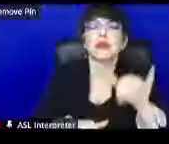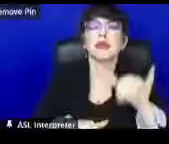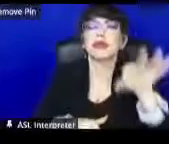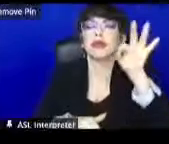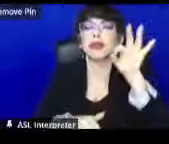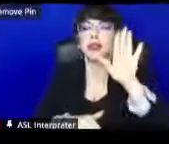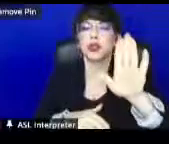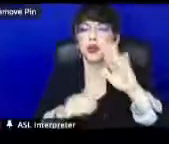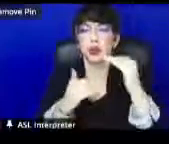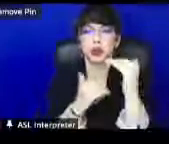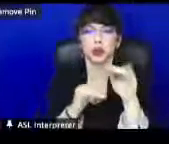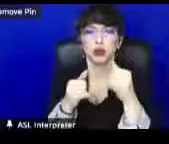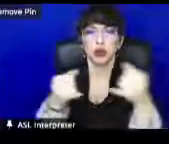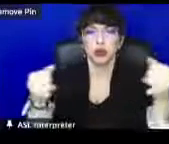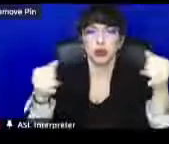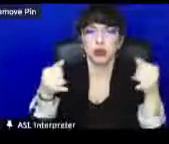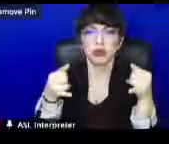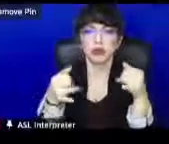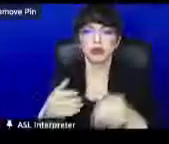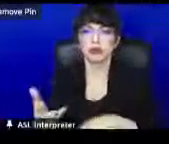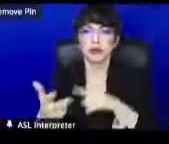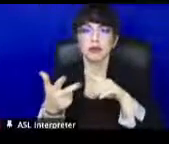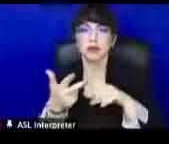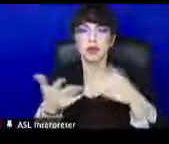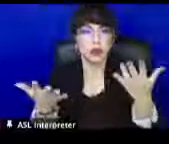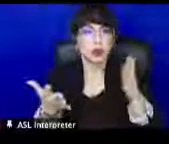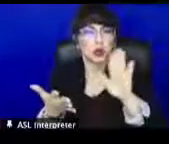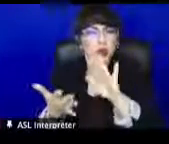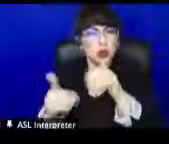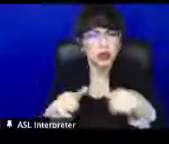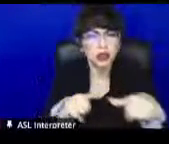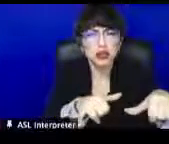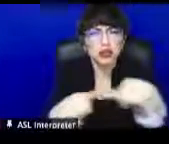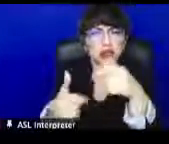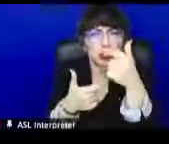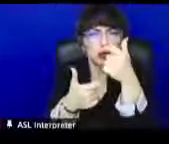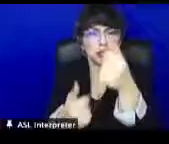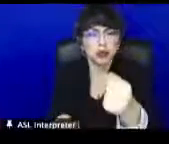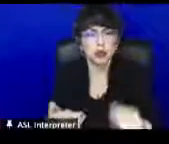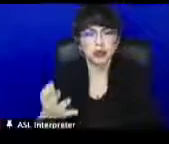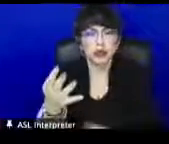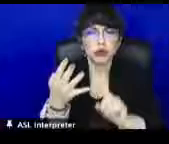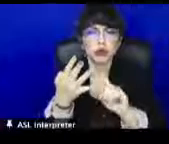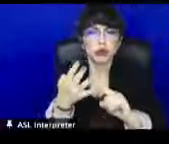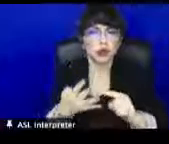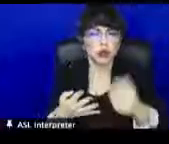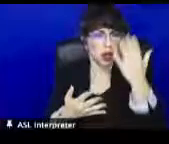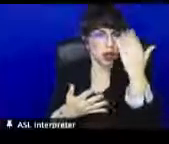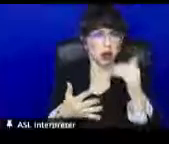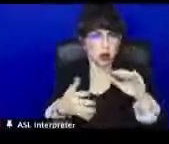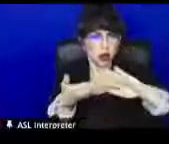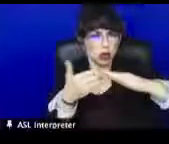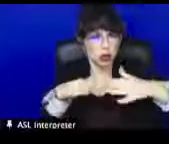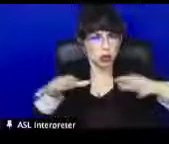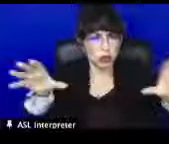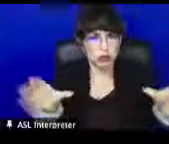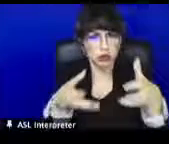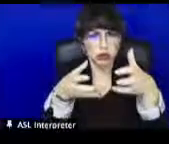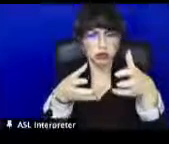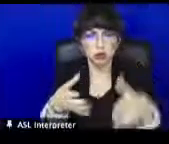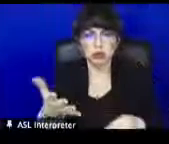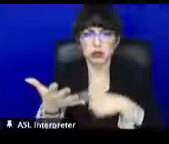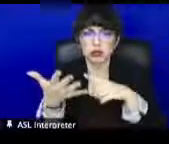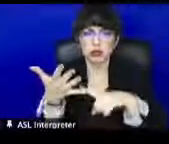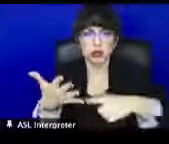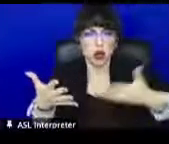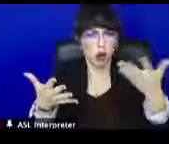3, what are your shared interests? 4, what brings your community together? 5, what is important to